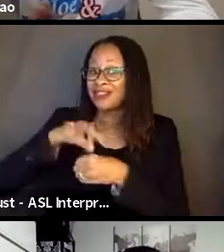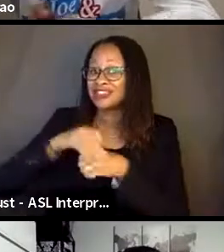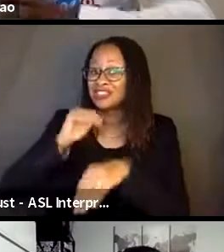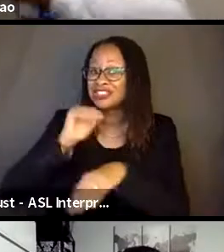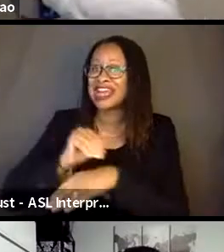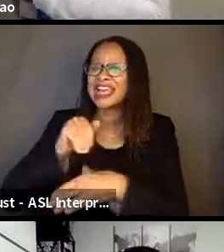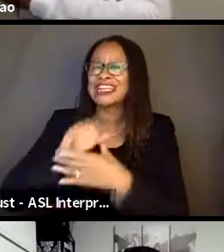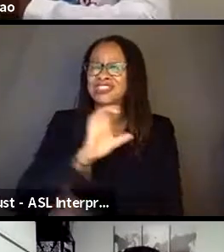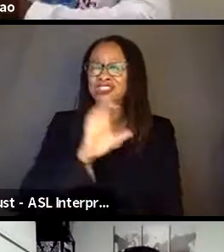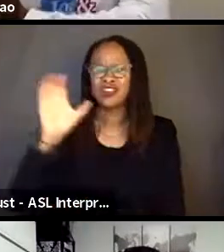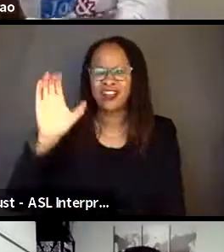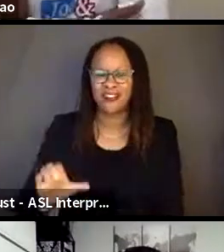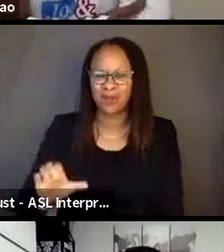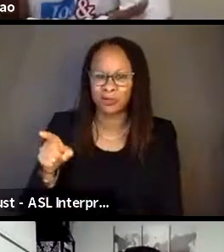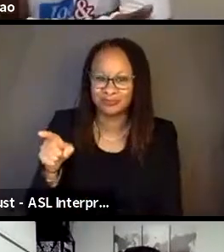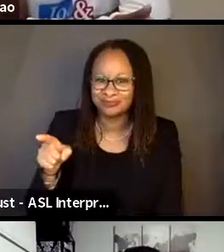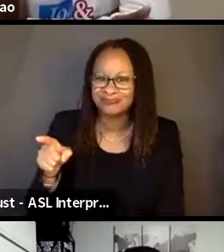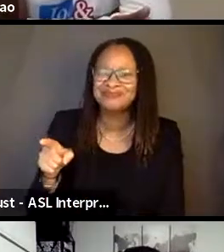Chicago. Joe was